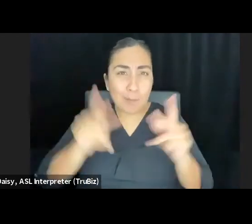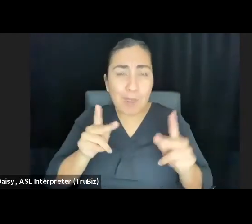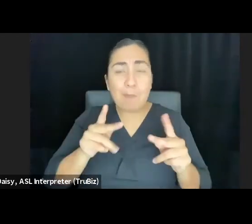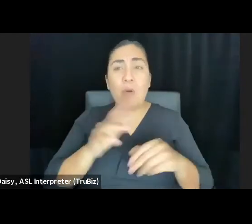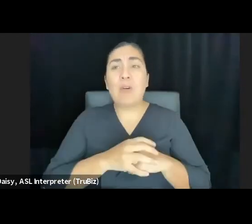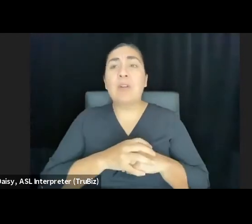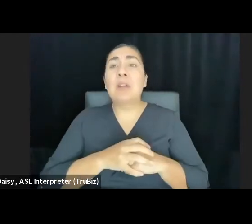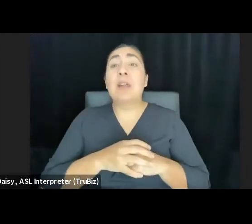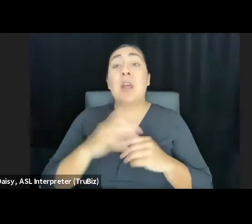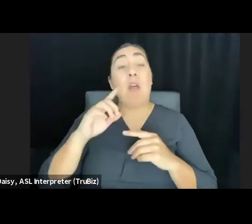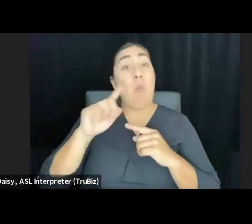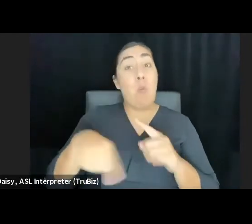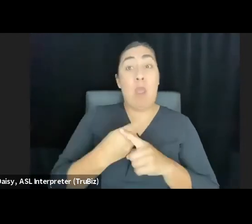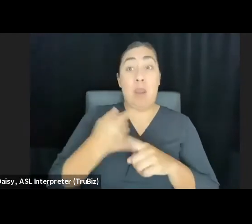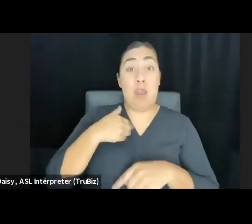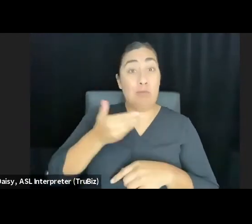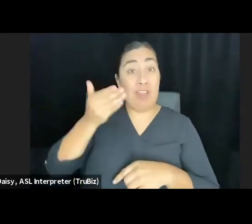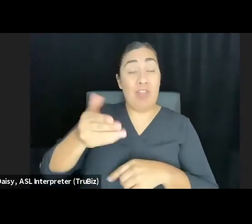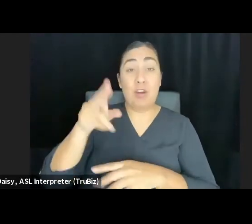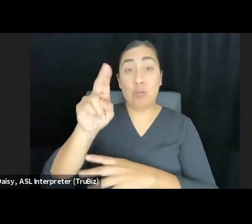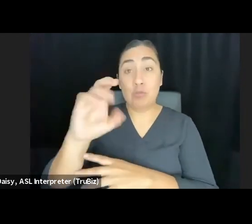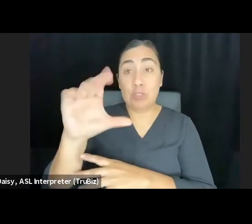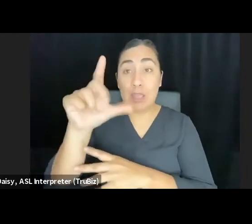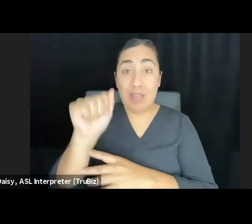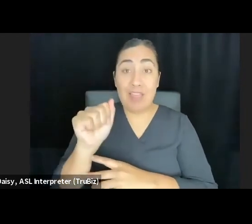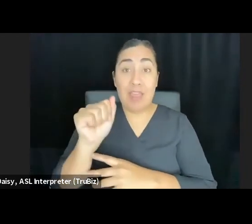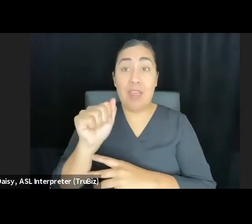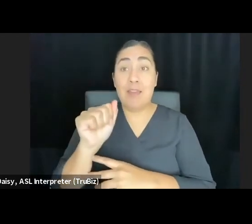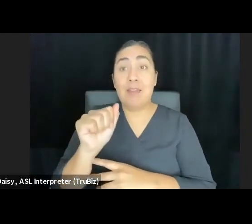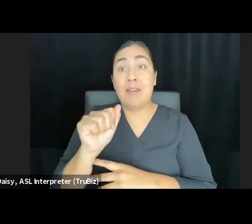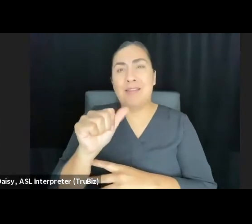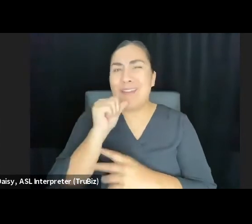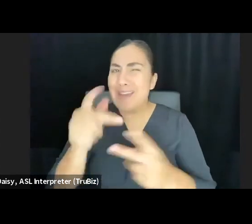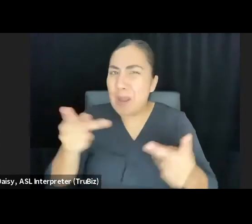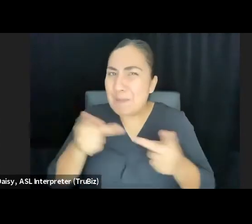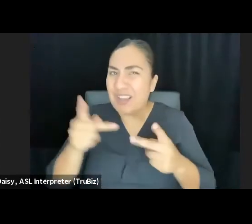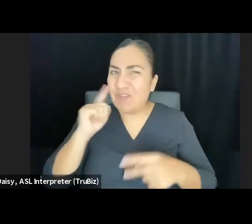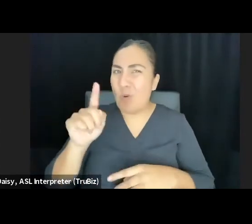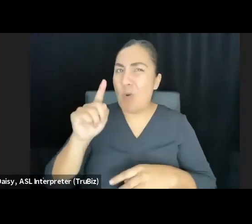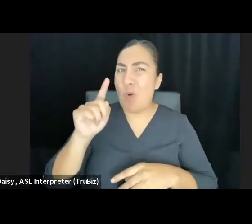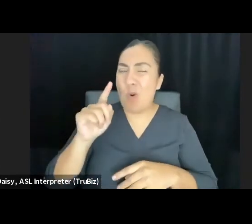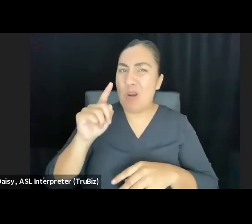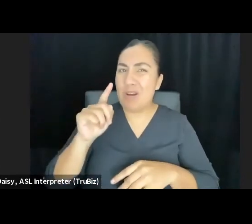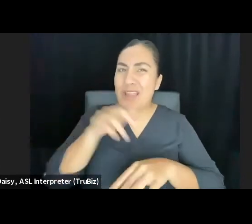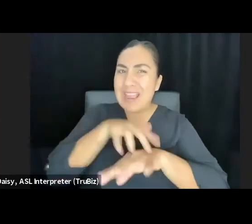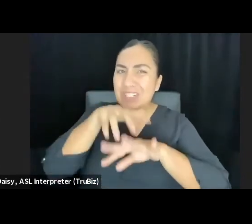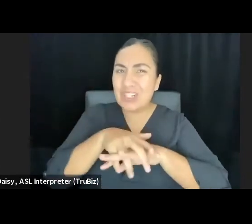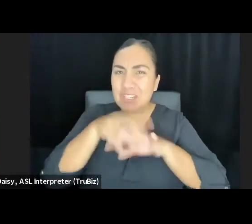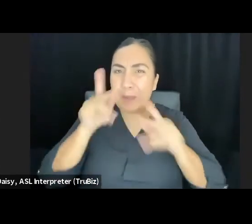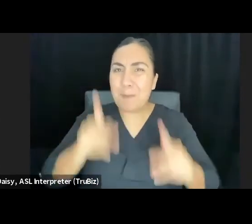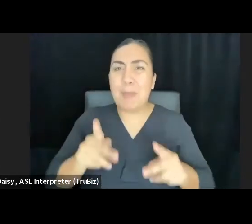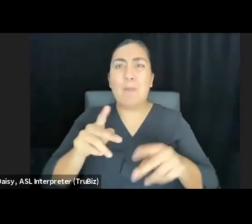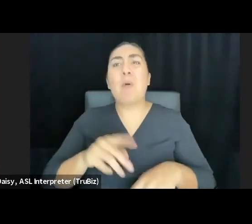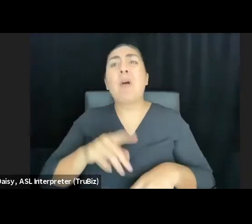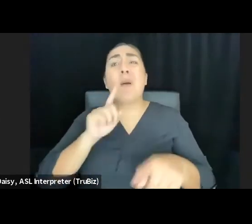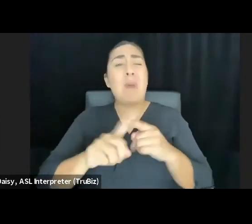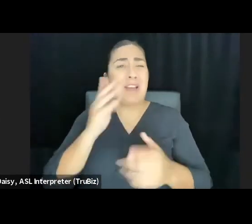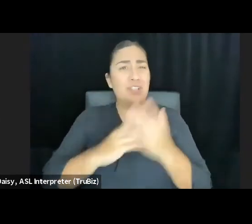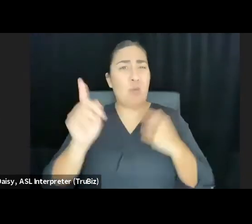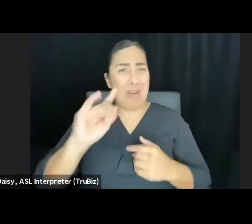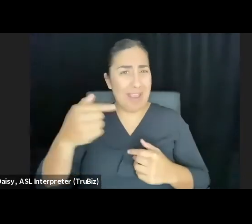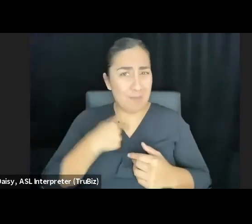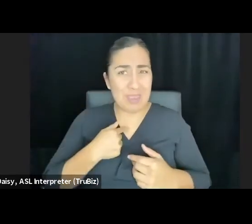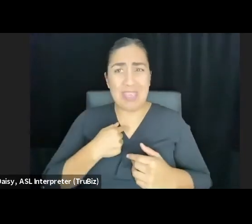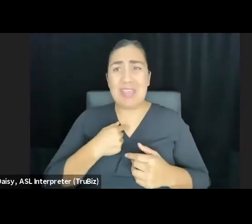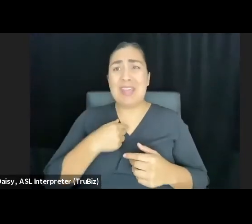like me, a contemporary Native person from my community, from in tune with my culture, I was not accepted in the American theater.